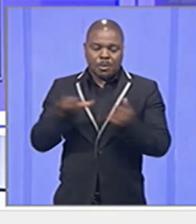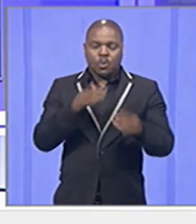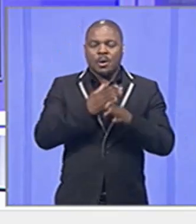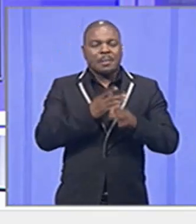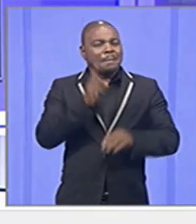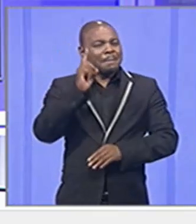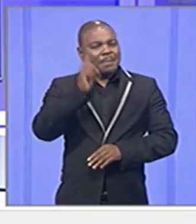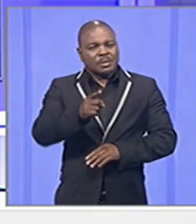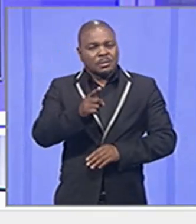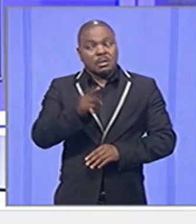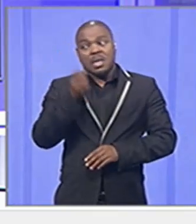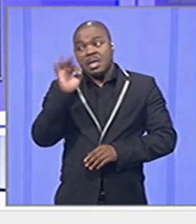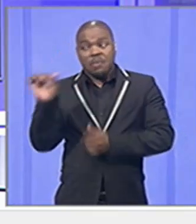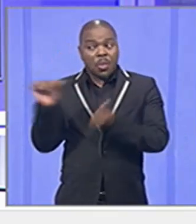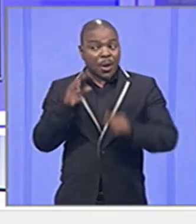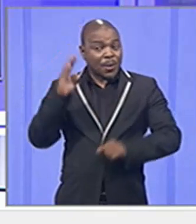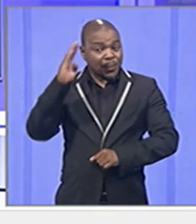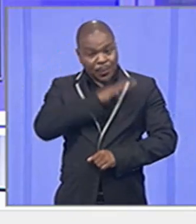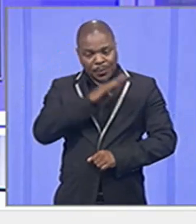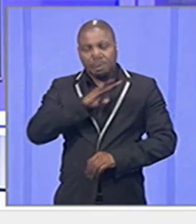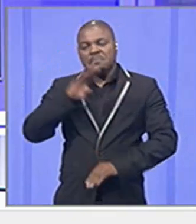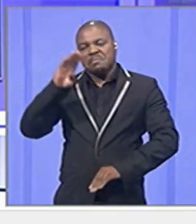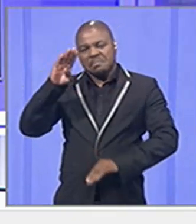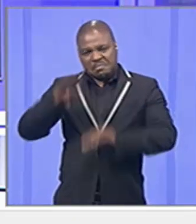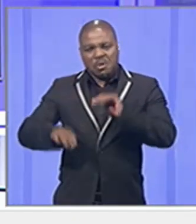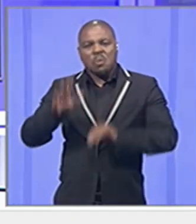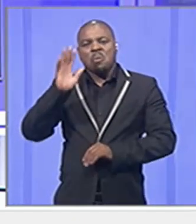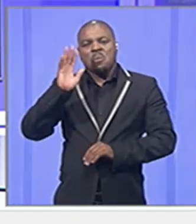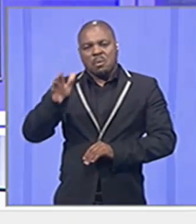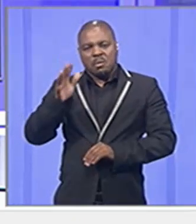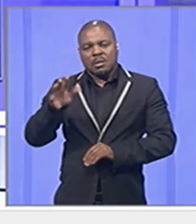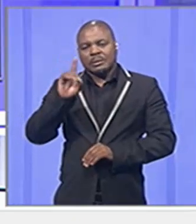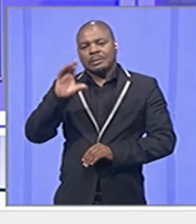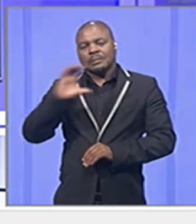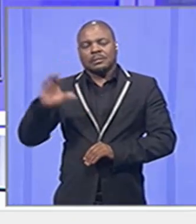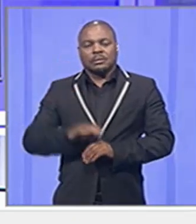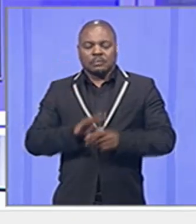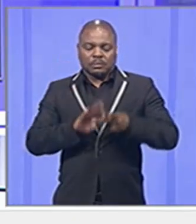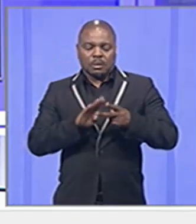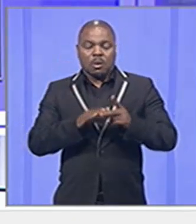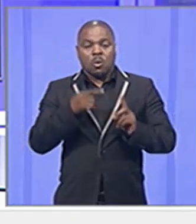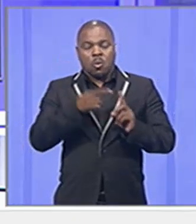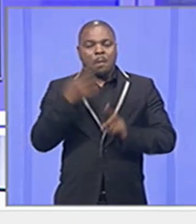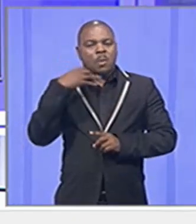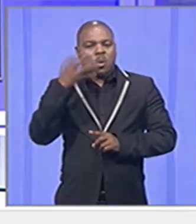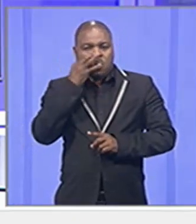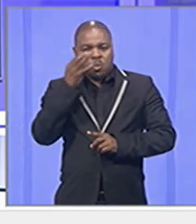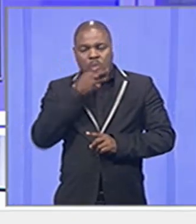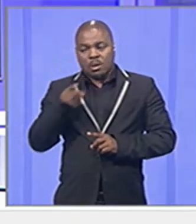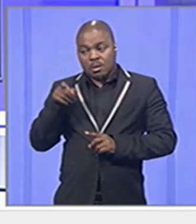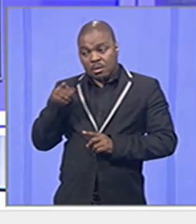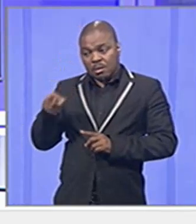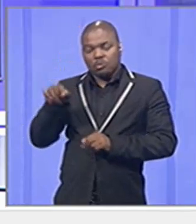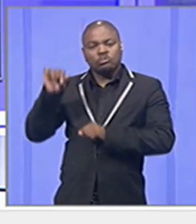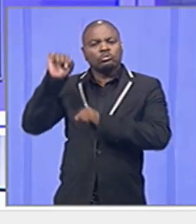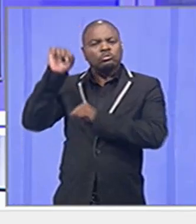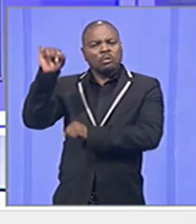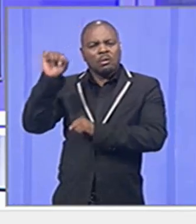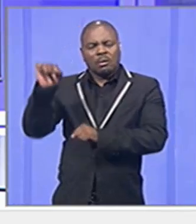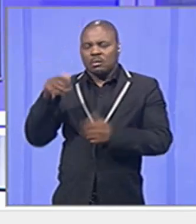boele mošomong go seng bjalo ba tlo lebagana le dikgato kgalemo. O tlalleditše ka gore ntle le tikatiko strike sa nehao